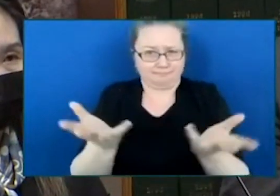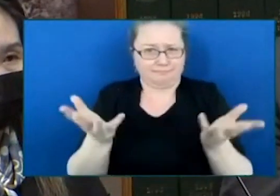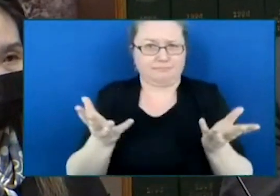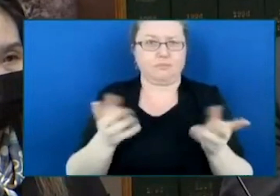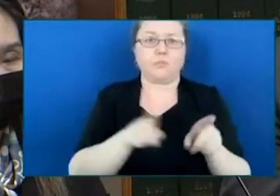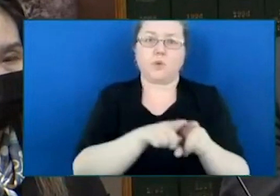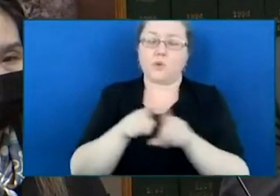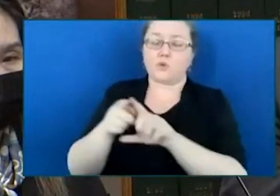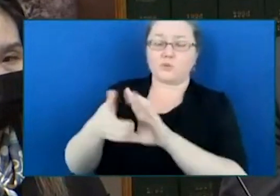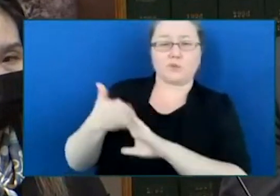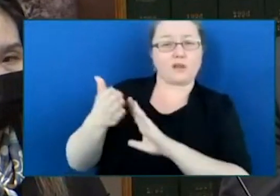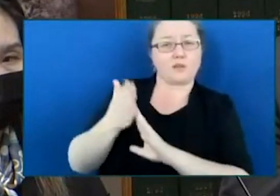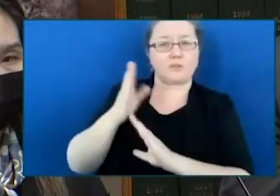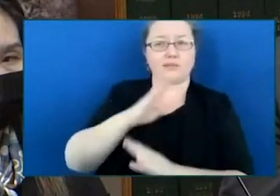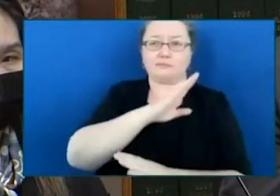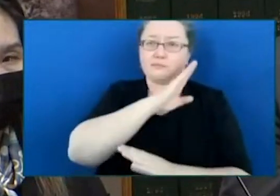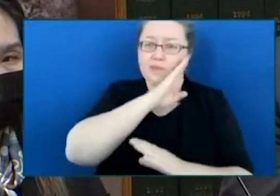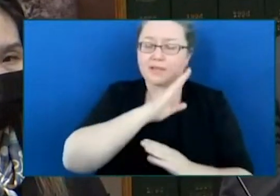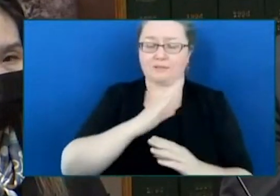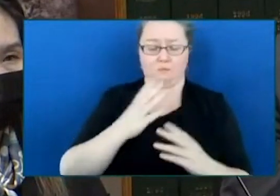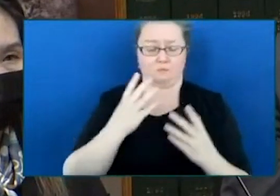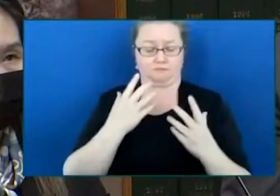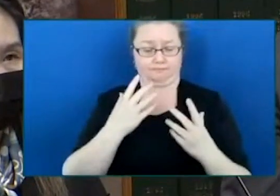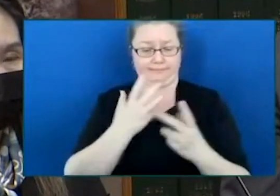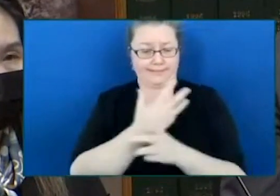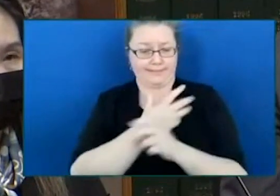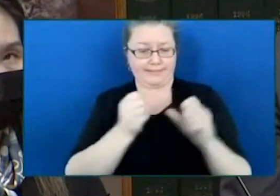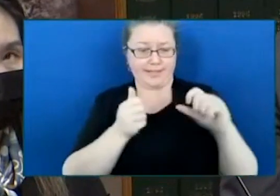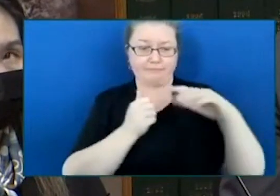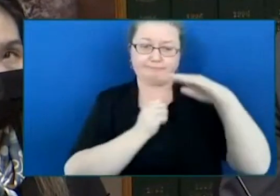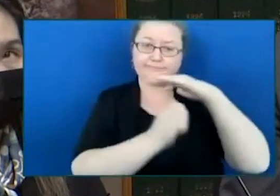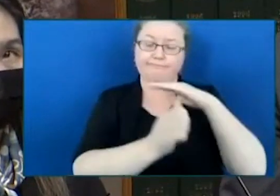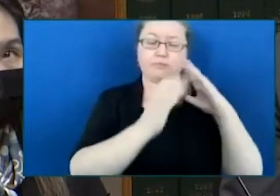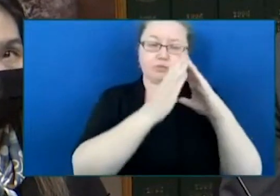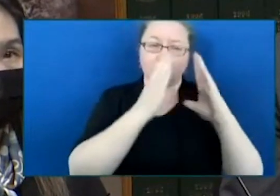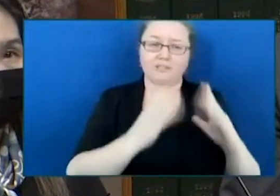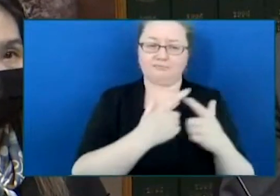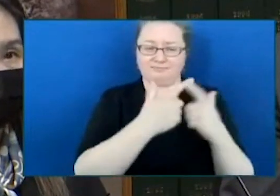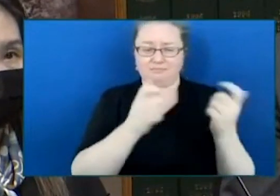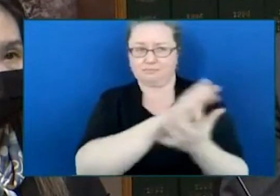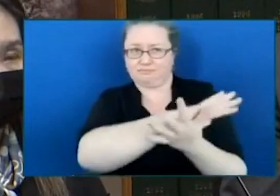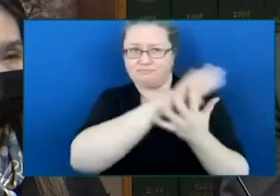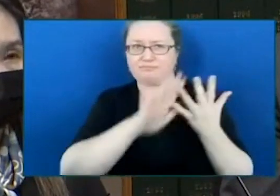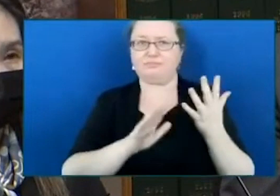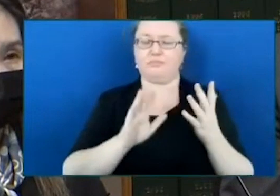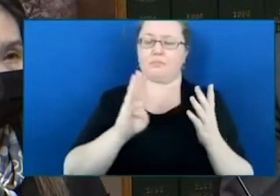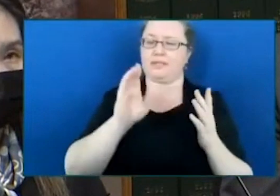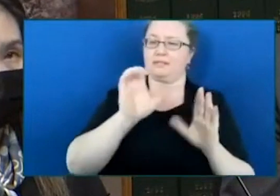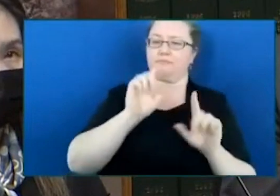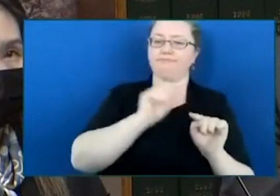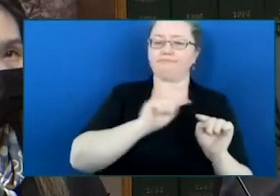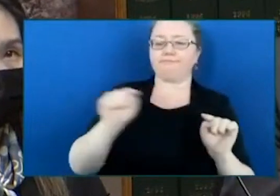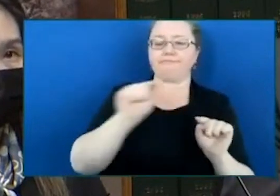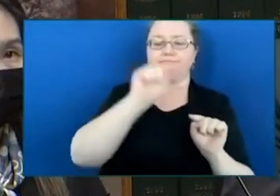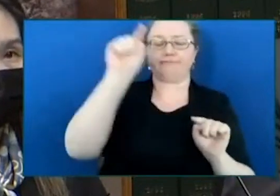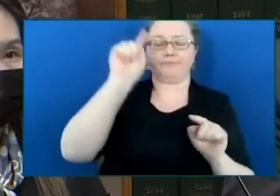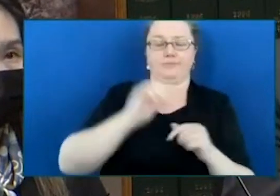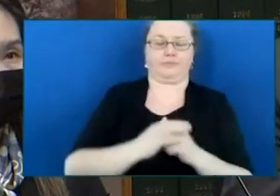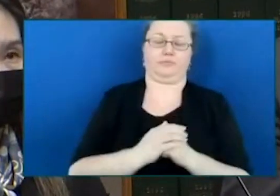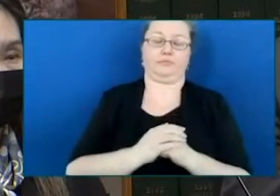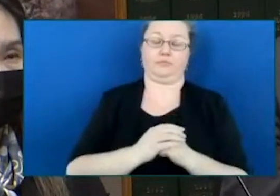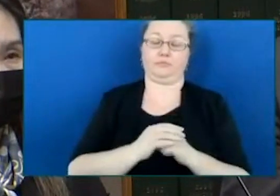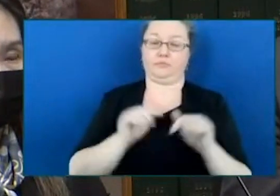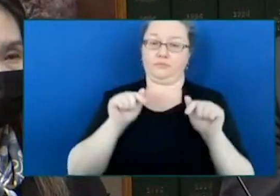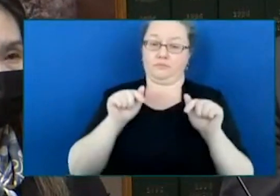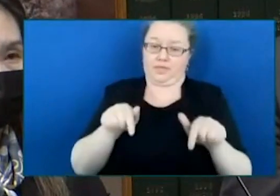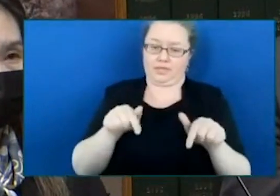of communities. For people living with a combination of addictions, severe mental health issues, or brain injury, Budget 2022 provides another pathway